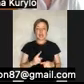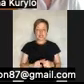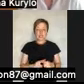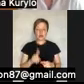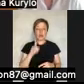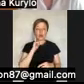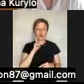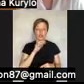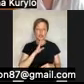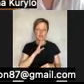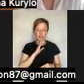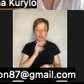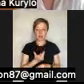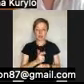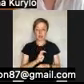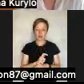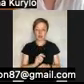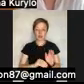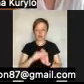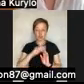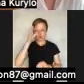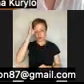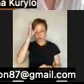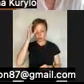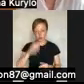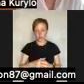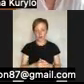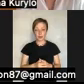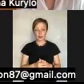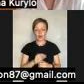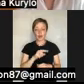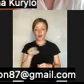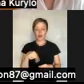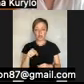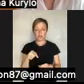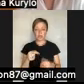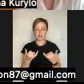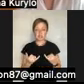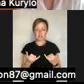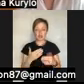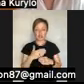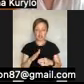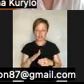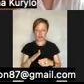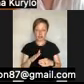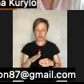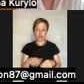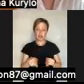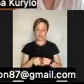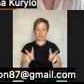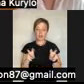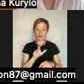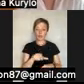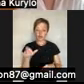plus families these young women mostly have higher education degrees at the moment